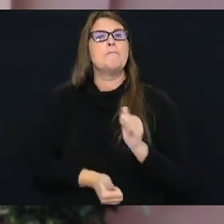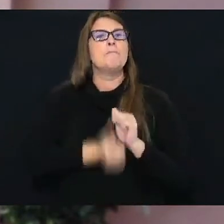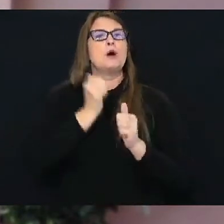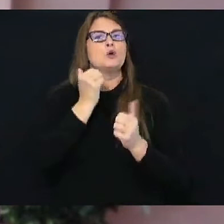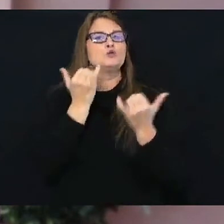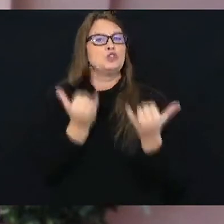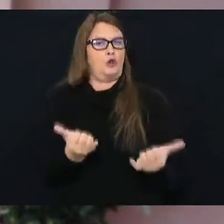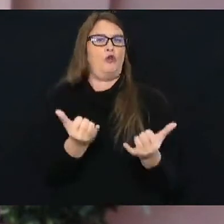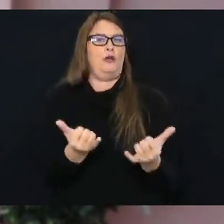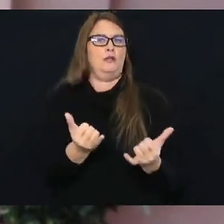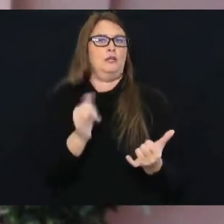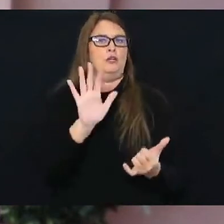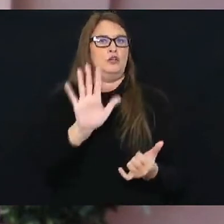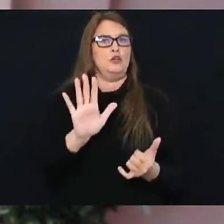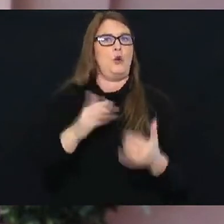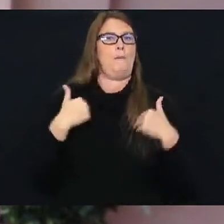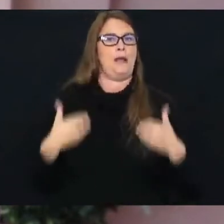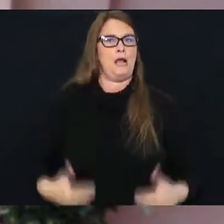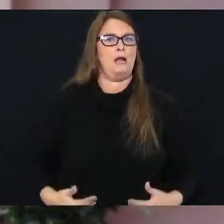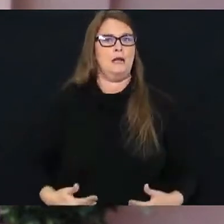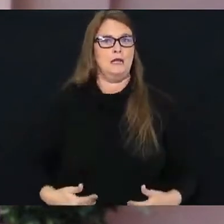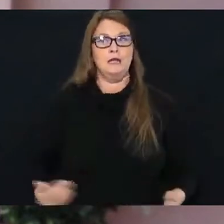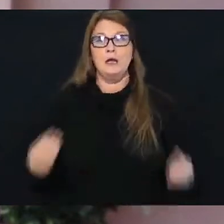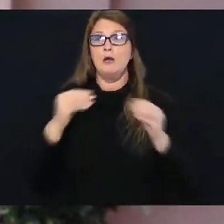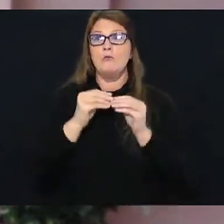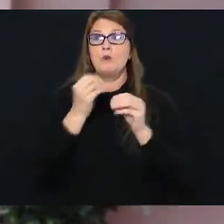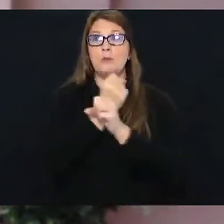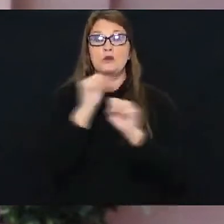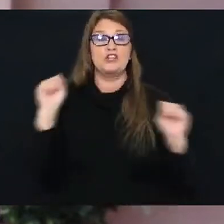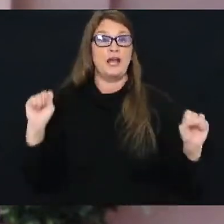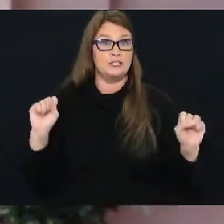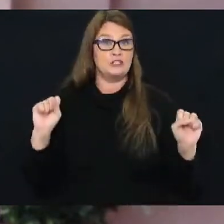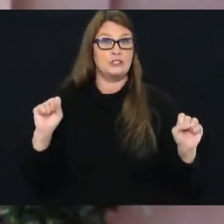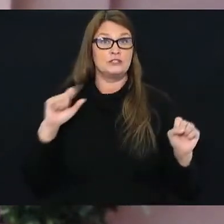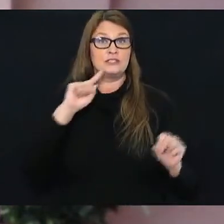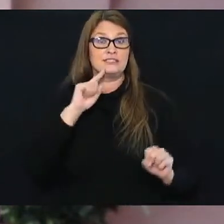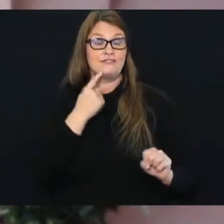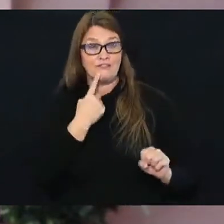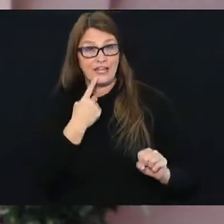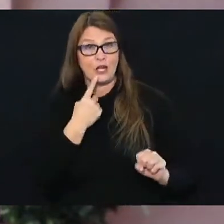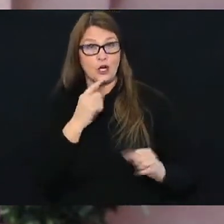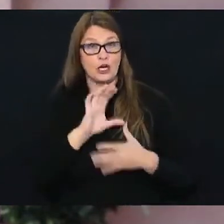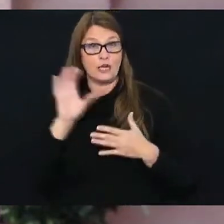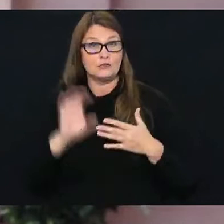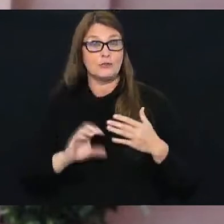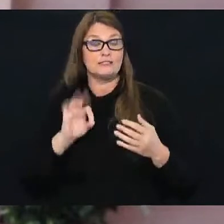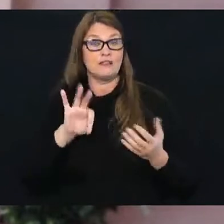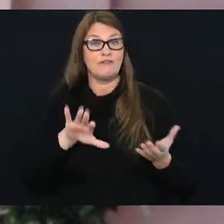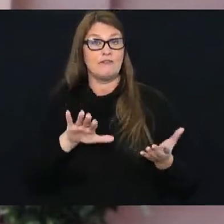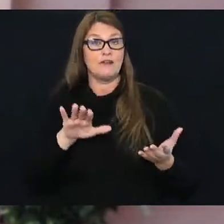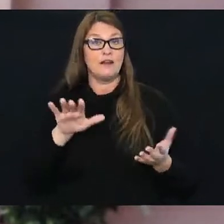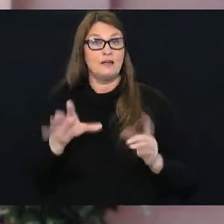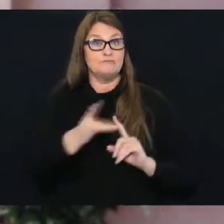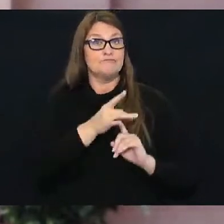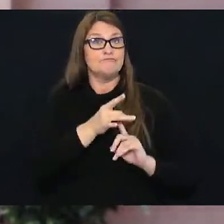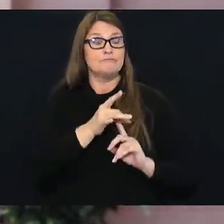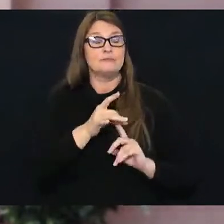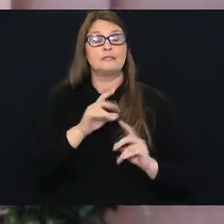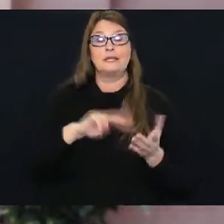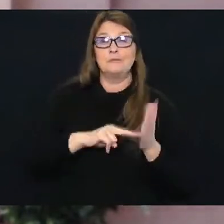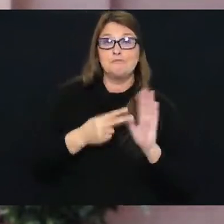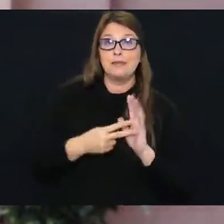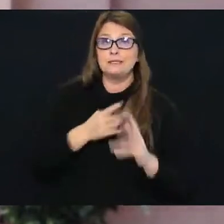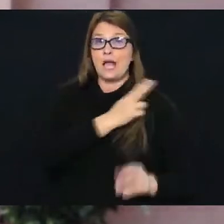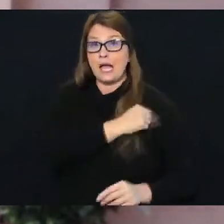response and function is, the more you're protected against the most severe consequences of this illness, including